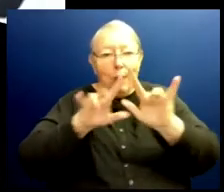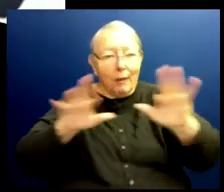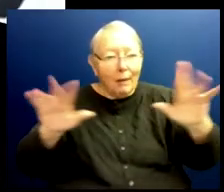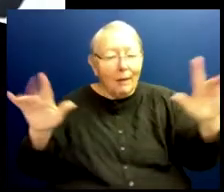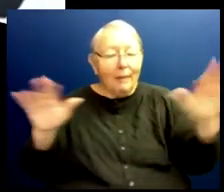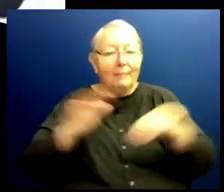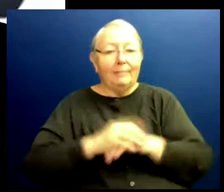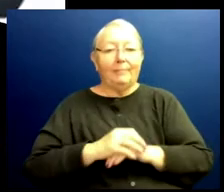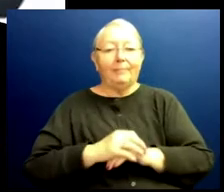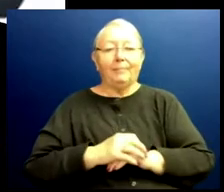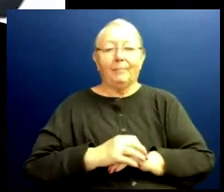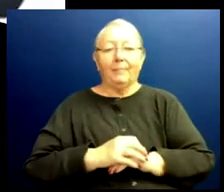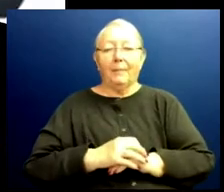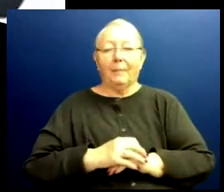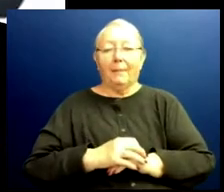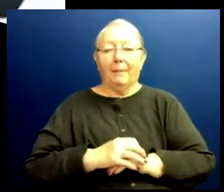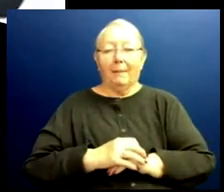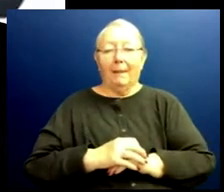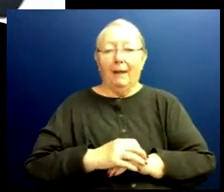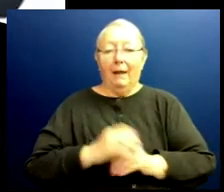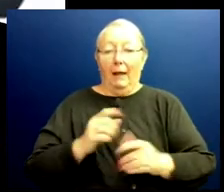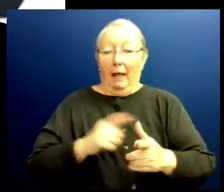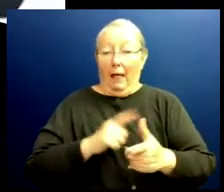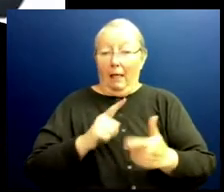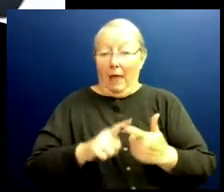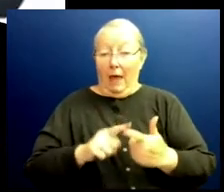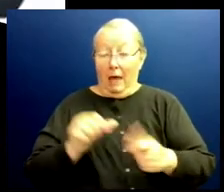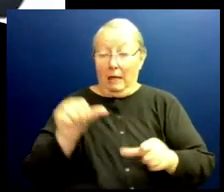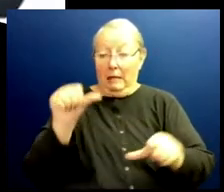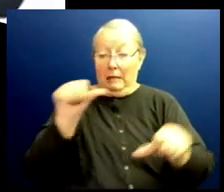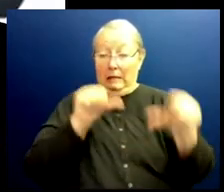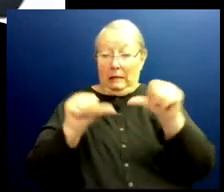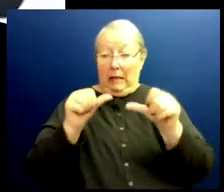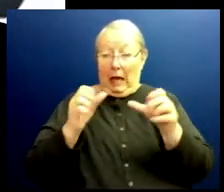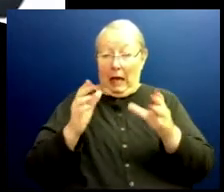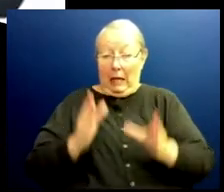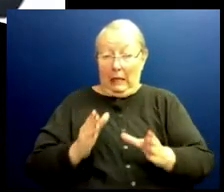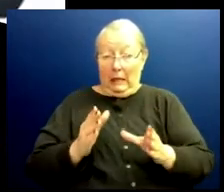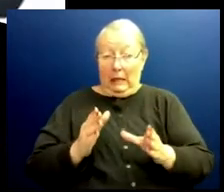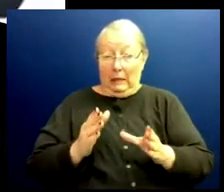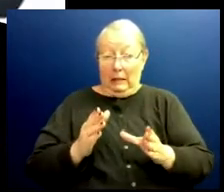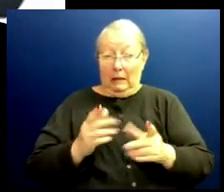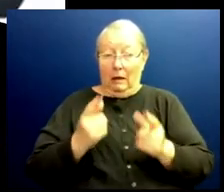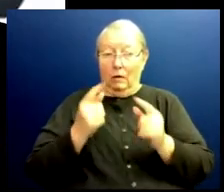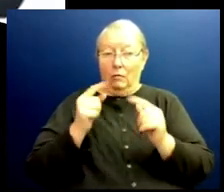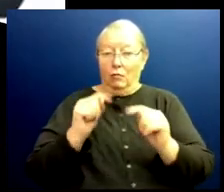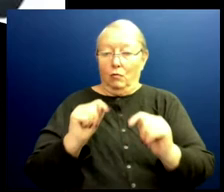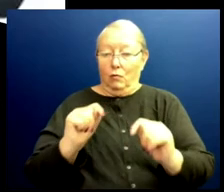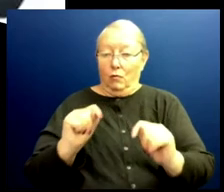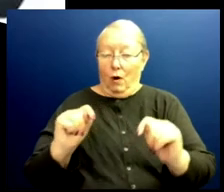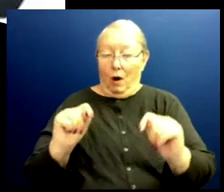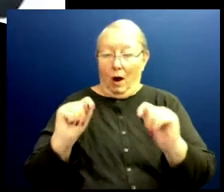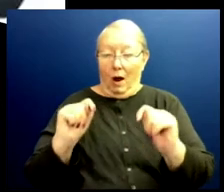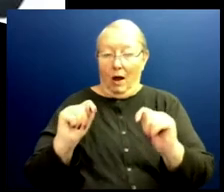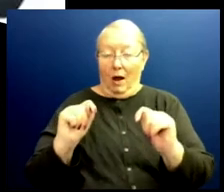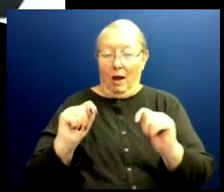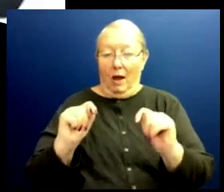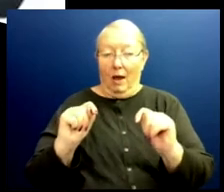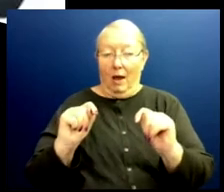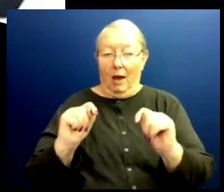scientists actually then tried to follow the